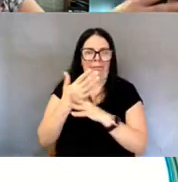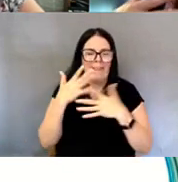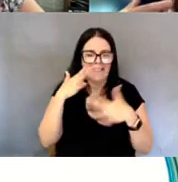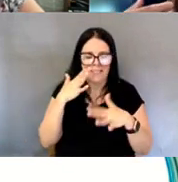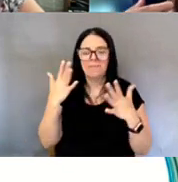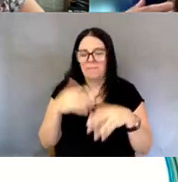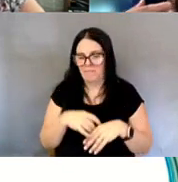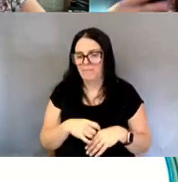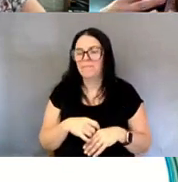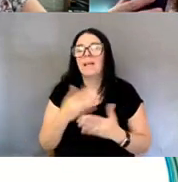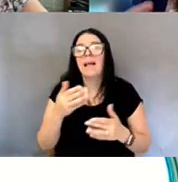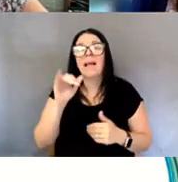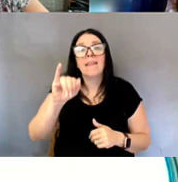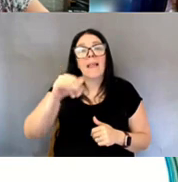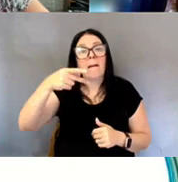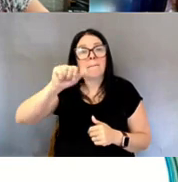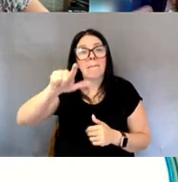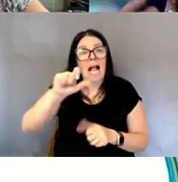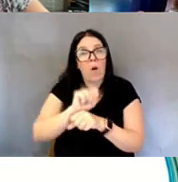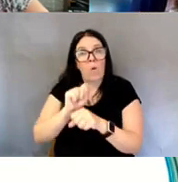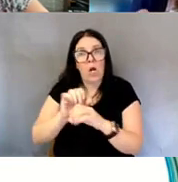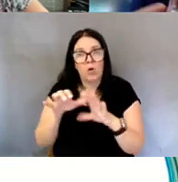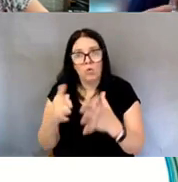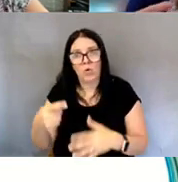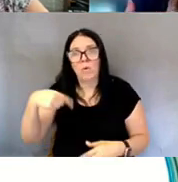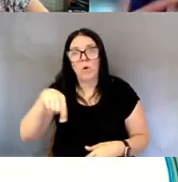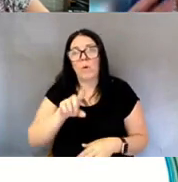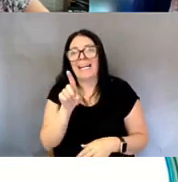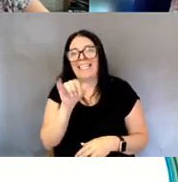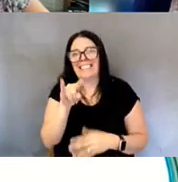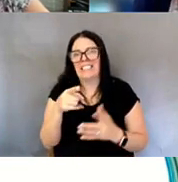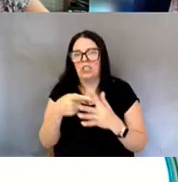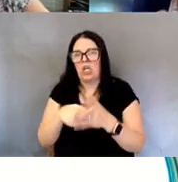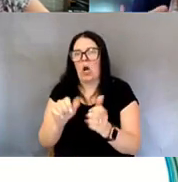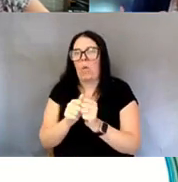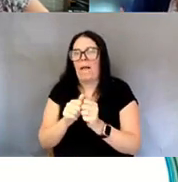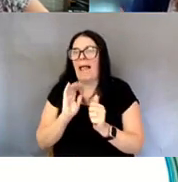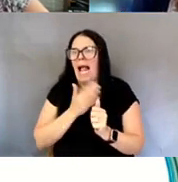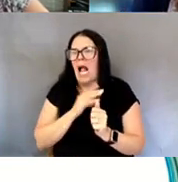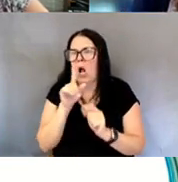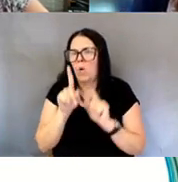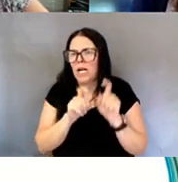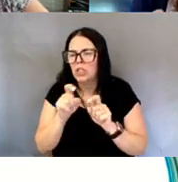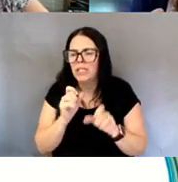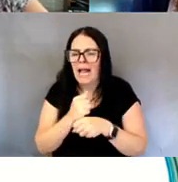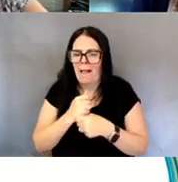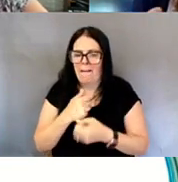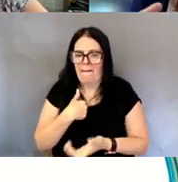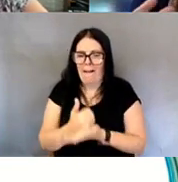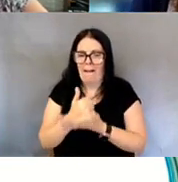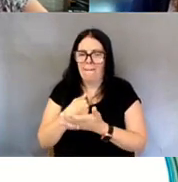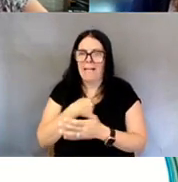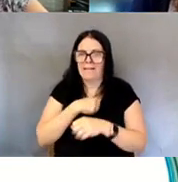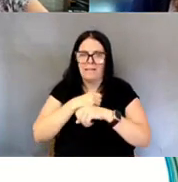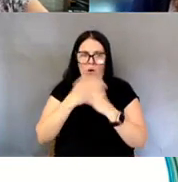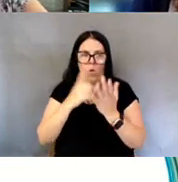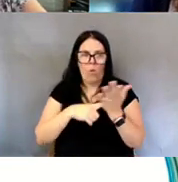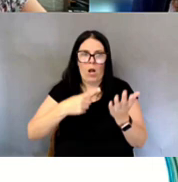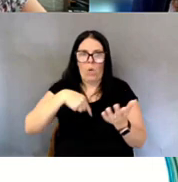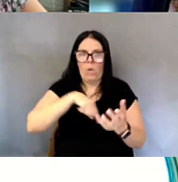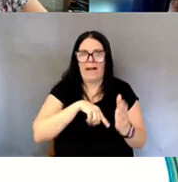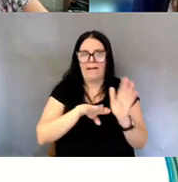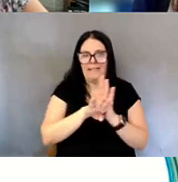the PAL working group, what we did is we started with a lot of our questions, which helped shape what we co-created